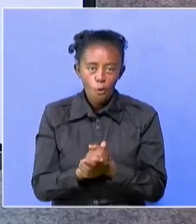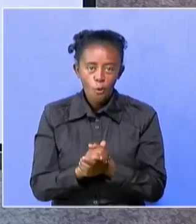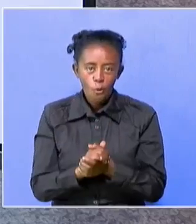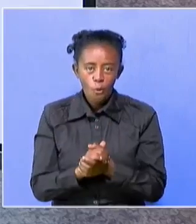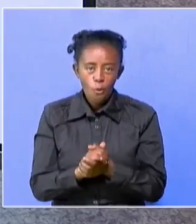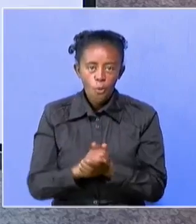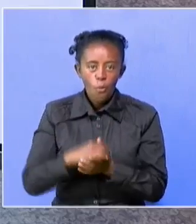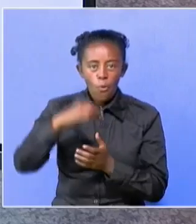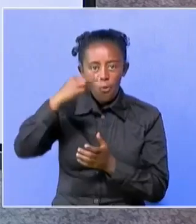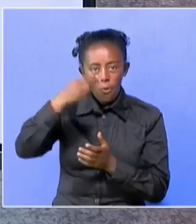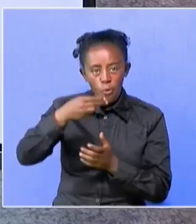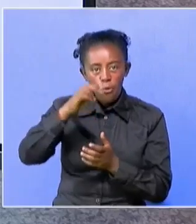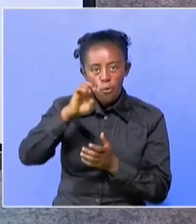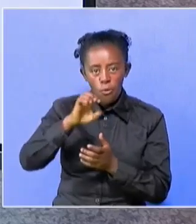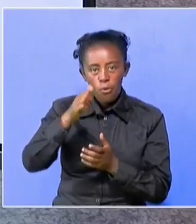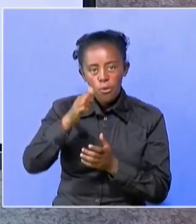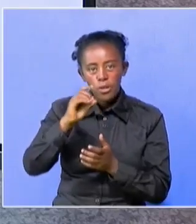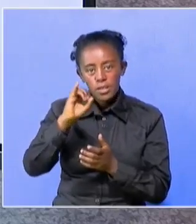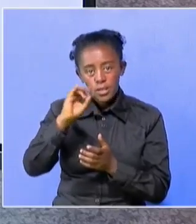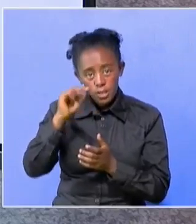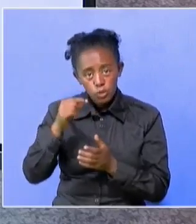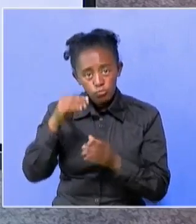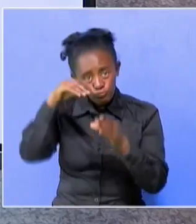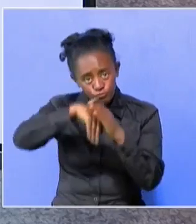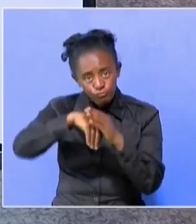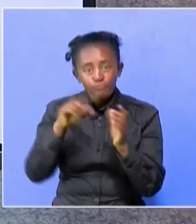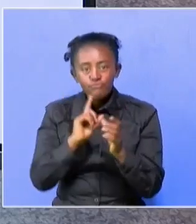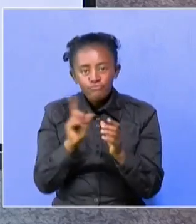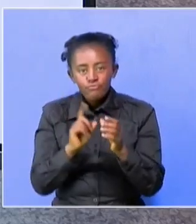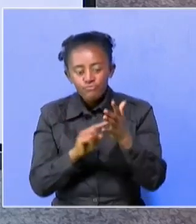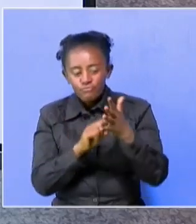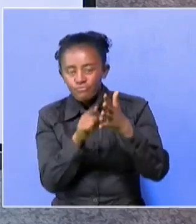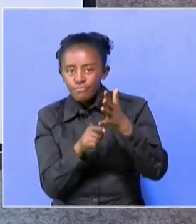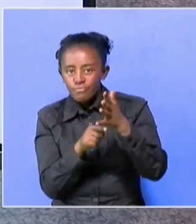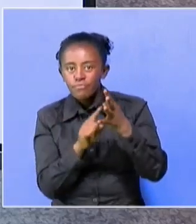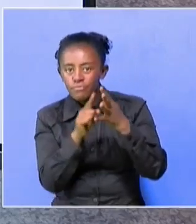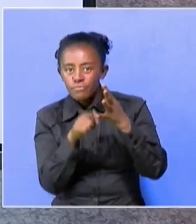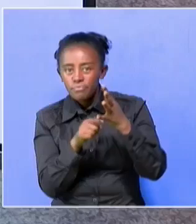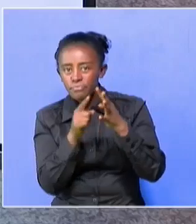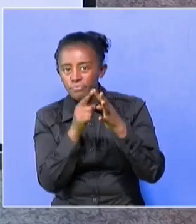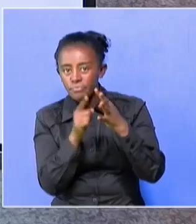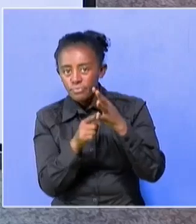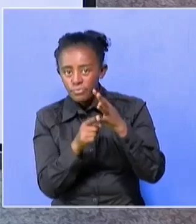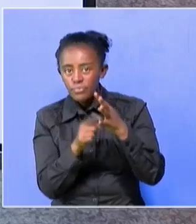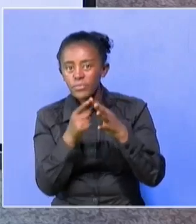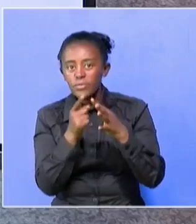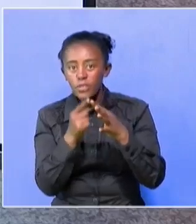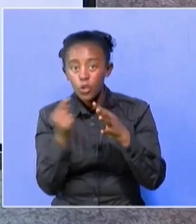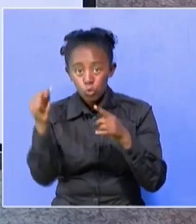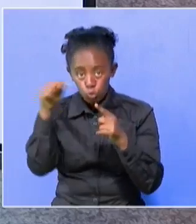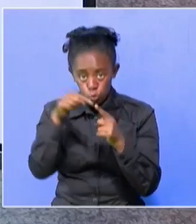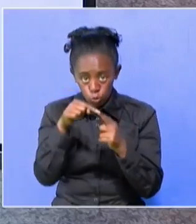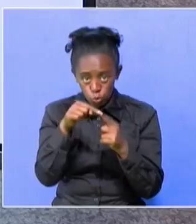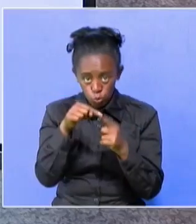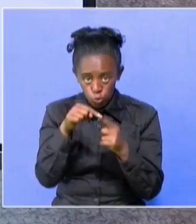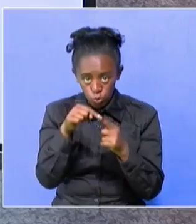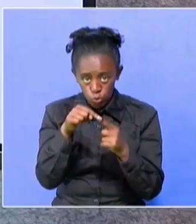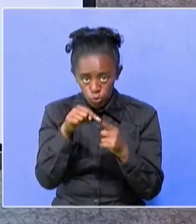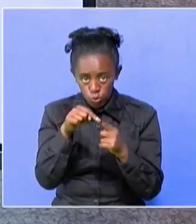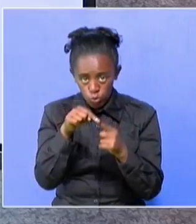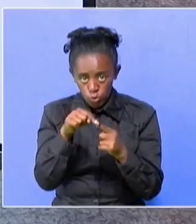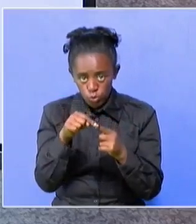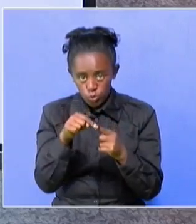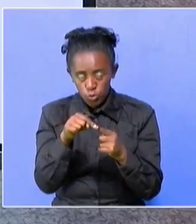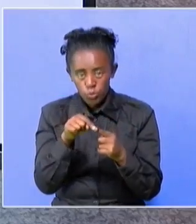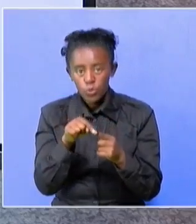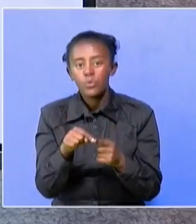Heading. Heading by itself has 4 contents. 2, you are going to write